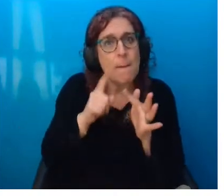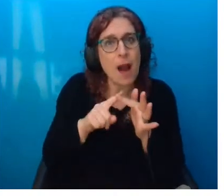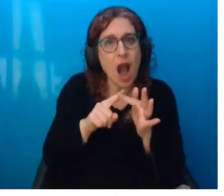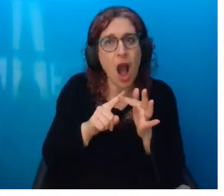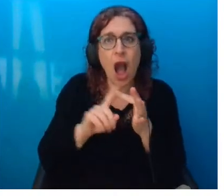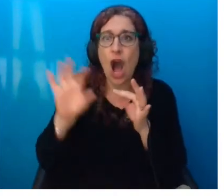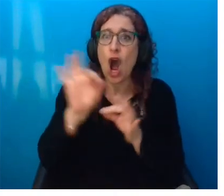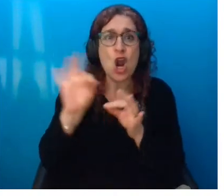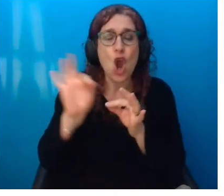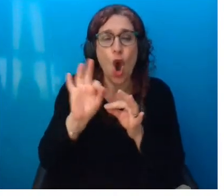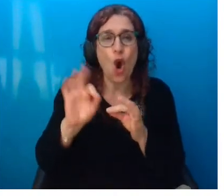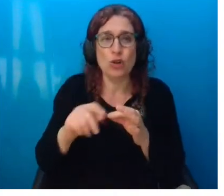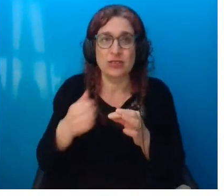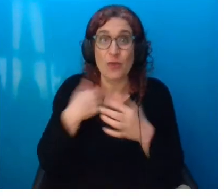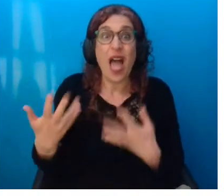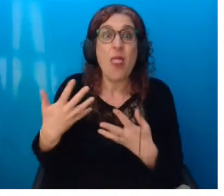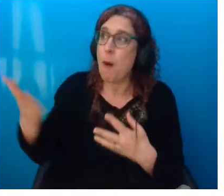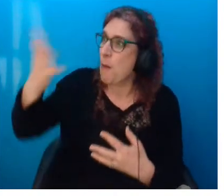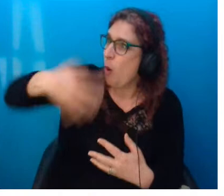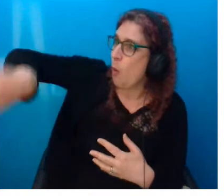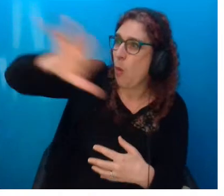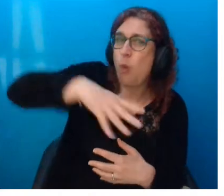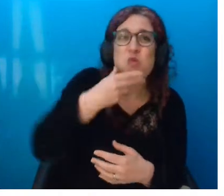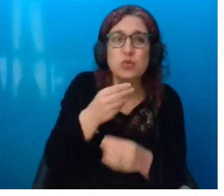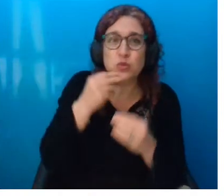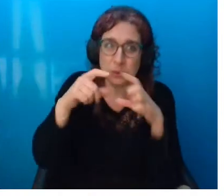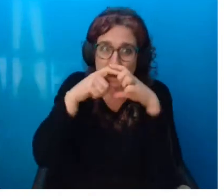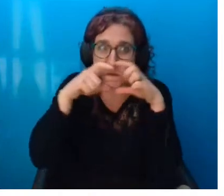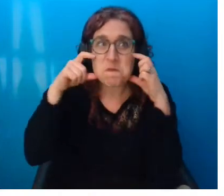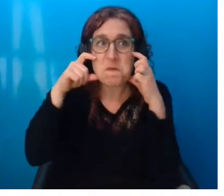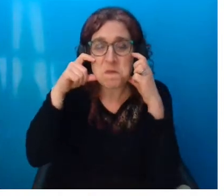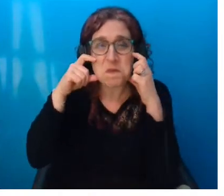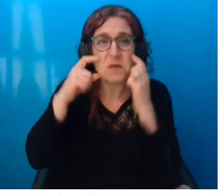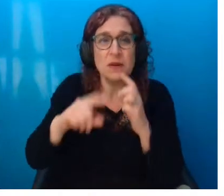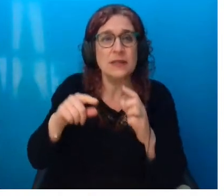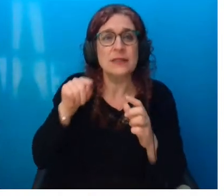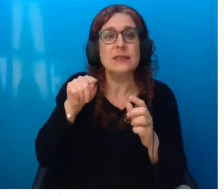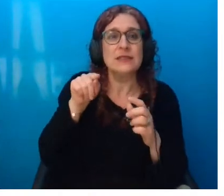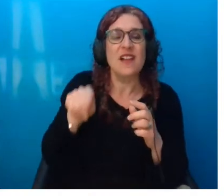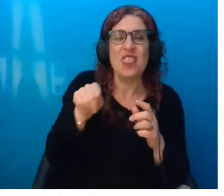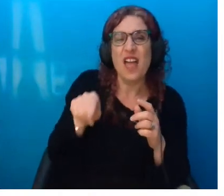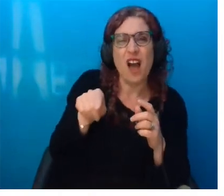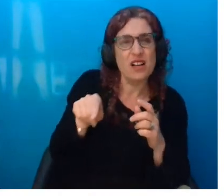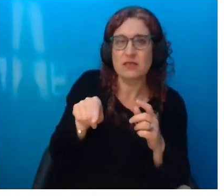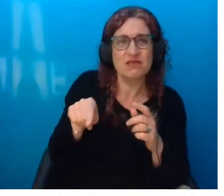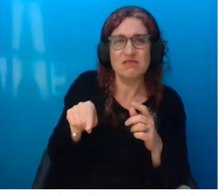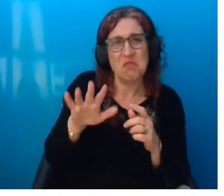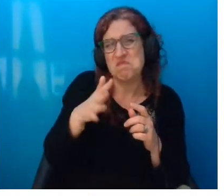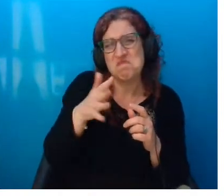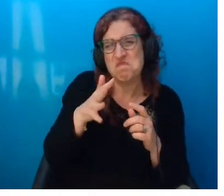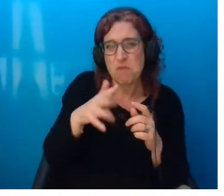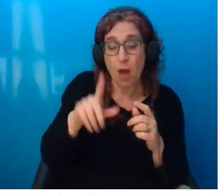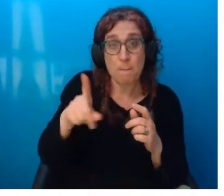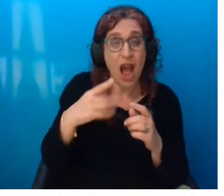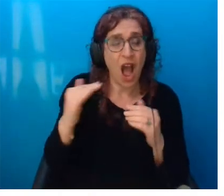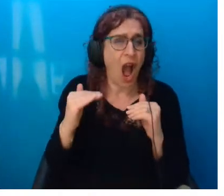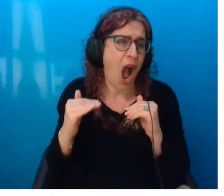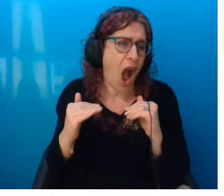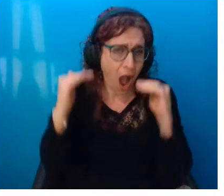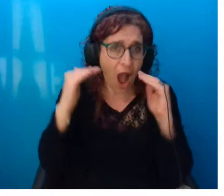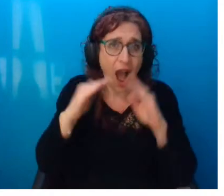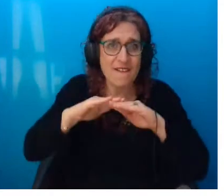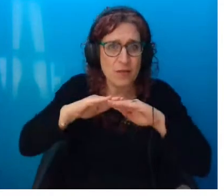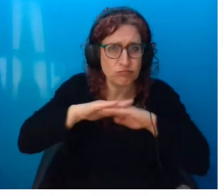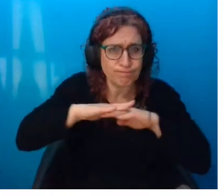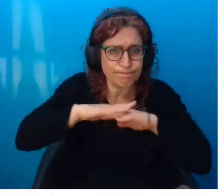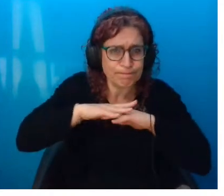masks that we are wearing at the moment, but something better than that, as it were, they probably would have an effect, but I'm not